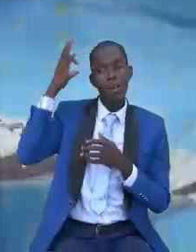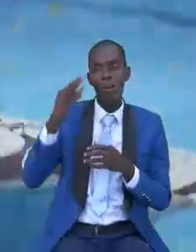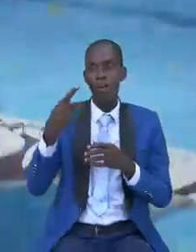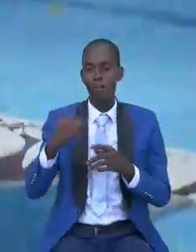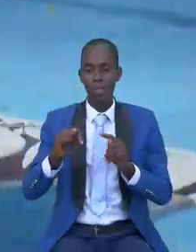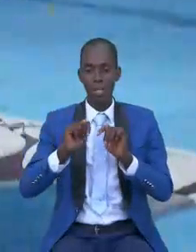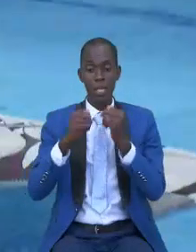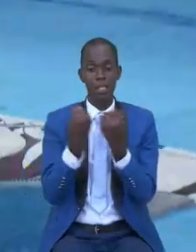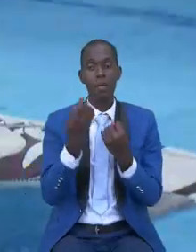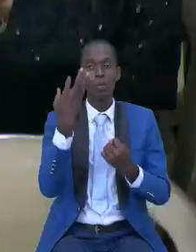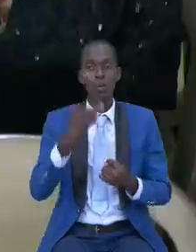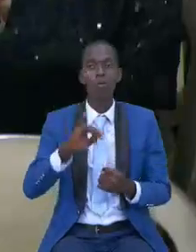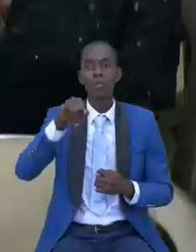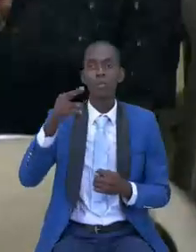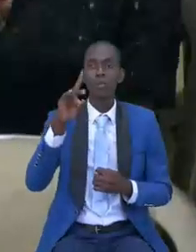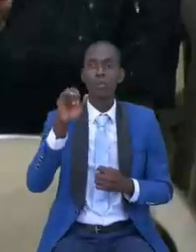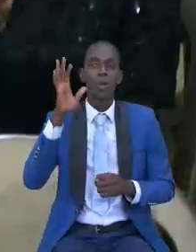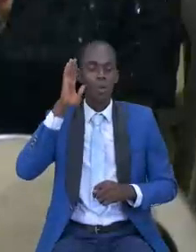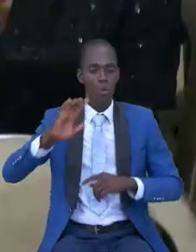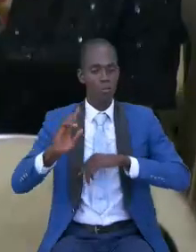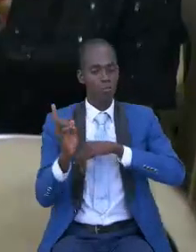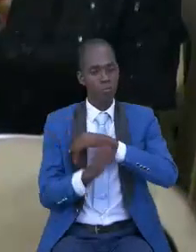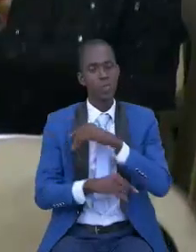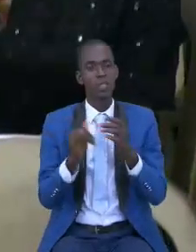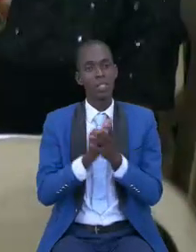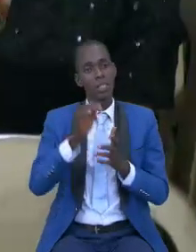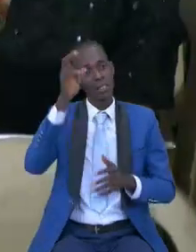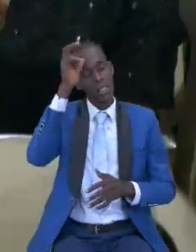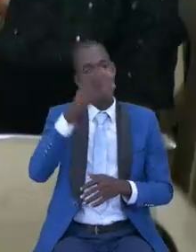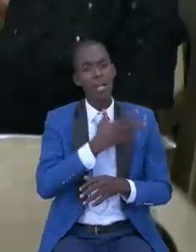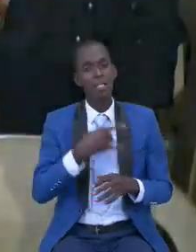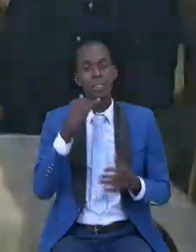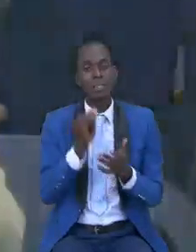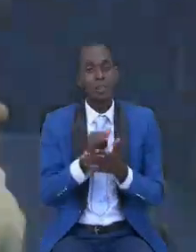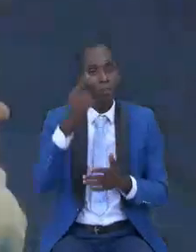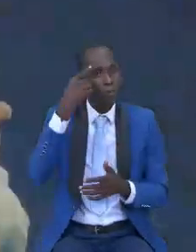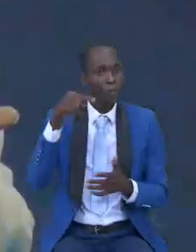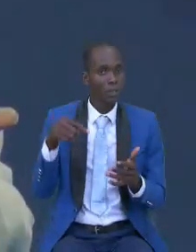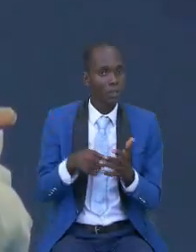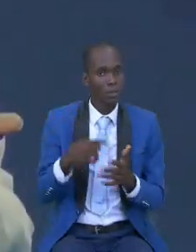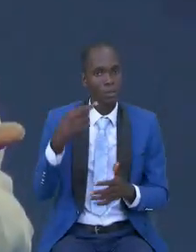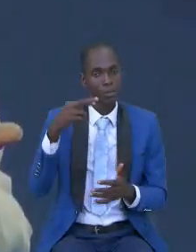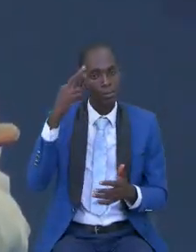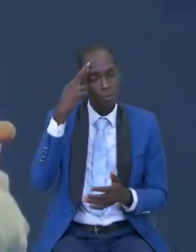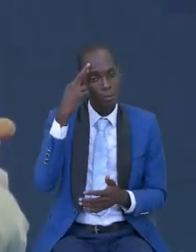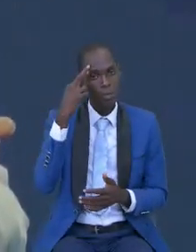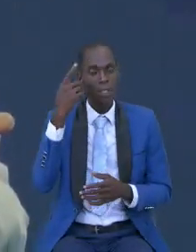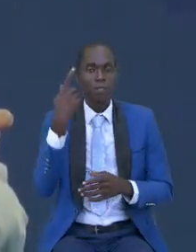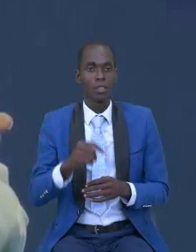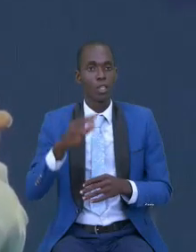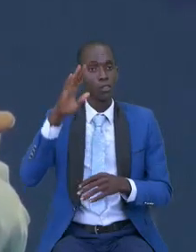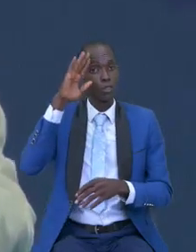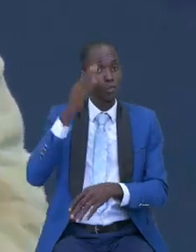will deal with that Satan. And then it says, for this purpose, the Son of God